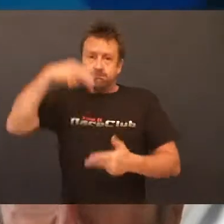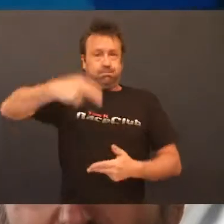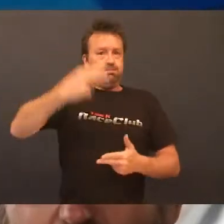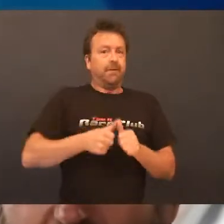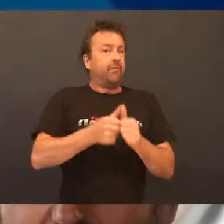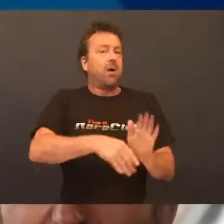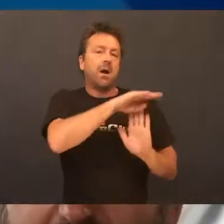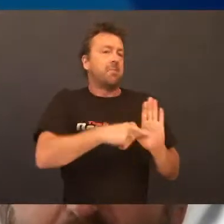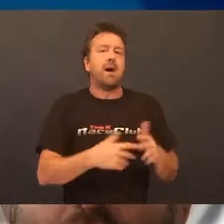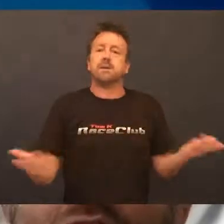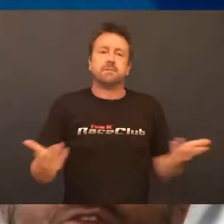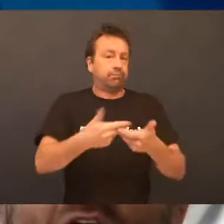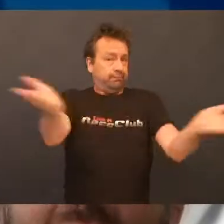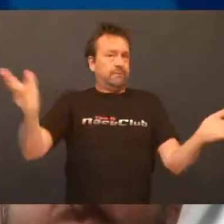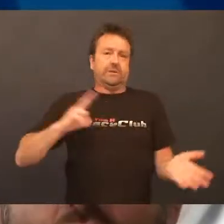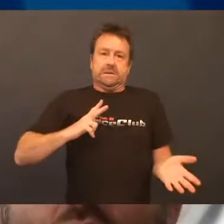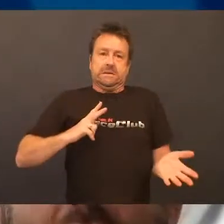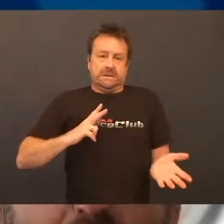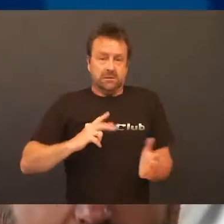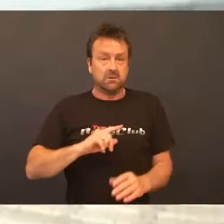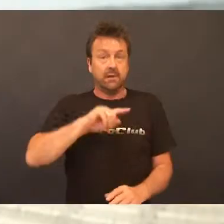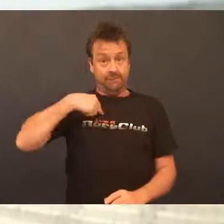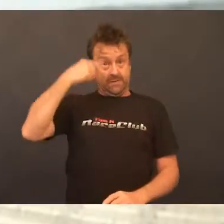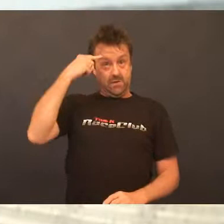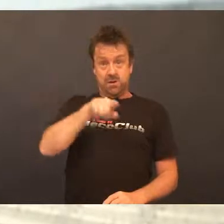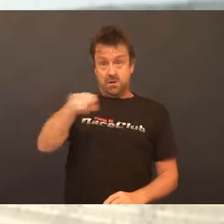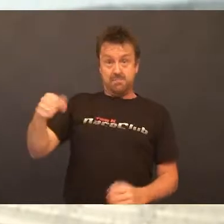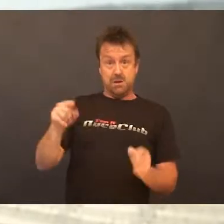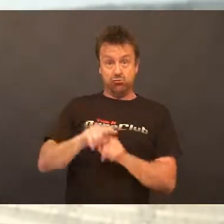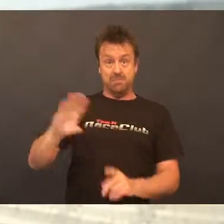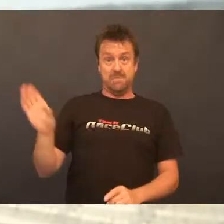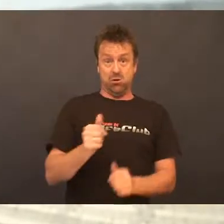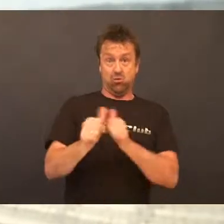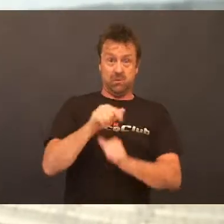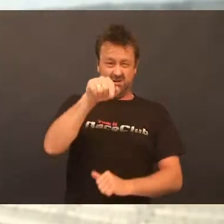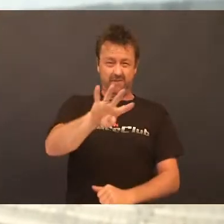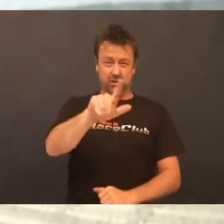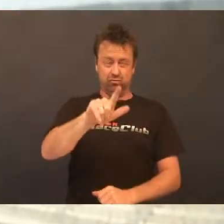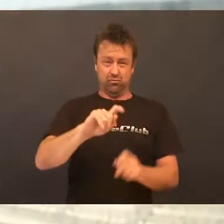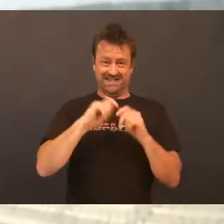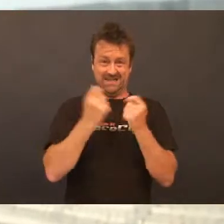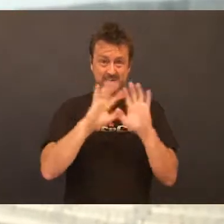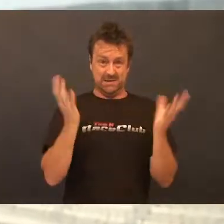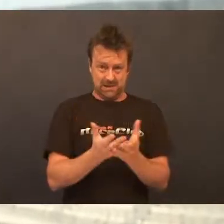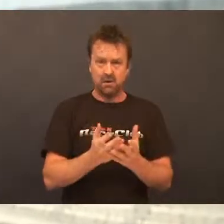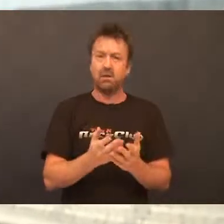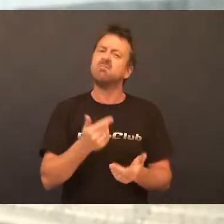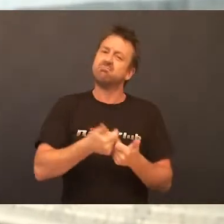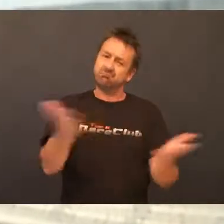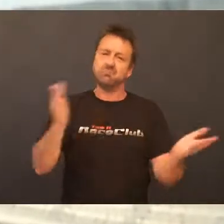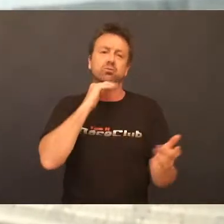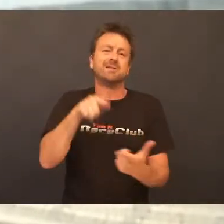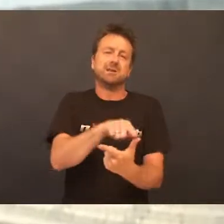by the regulations. They're free. Today, knowing the cars that are going to compete in 2014, these